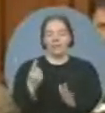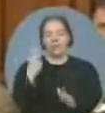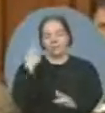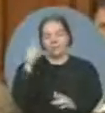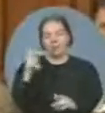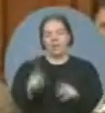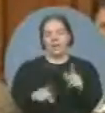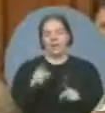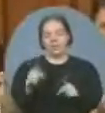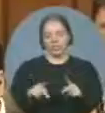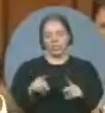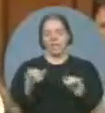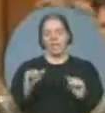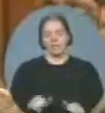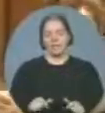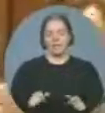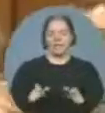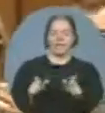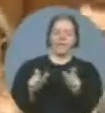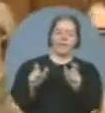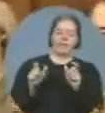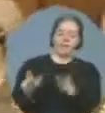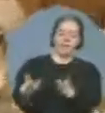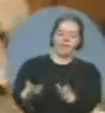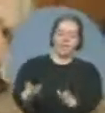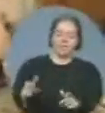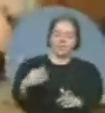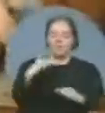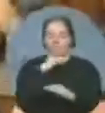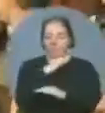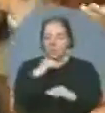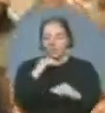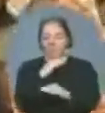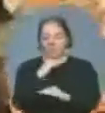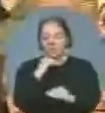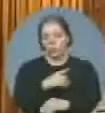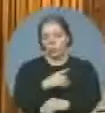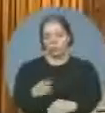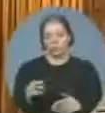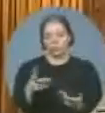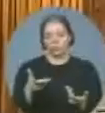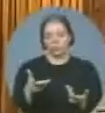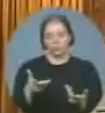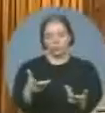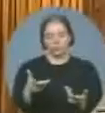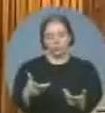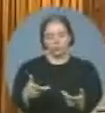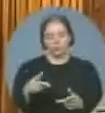mess. Order, the Honourable...